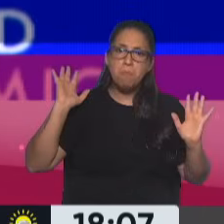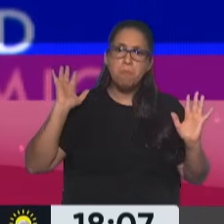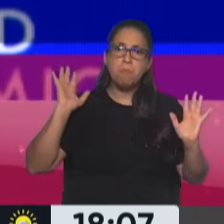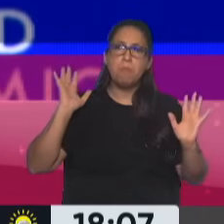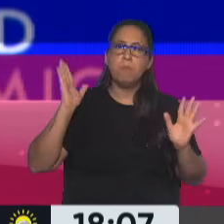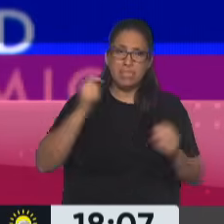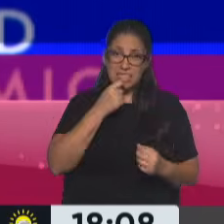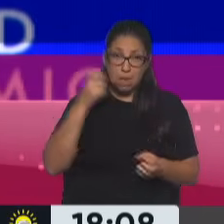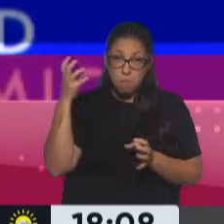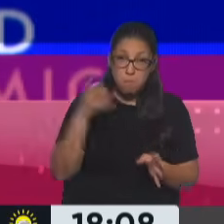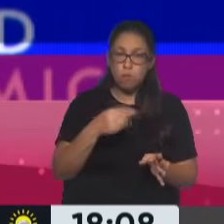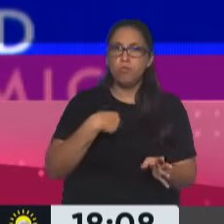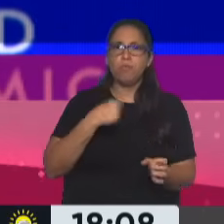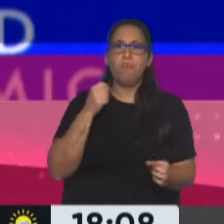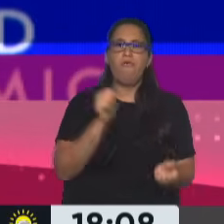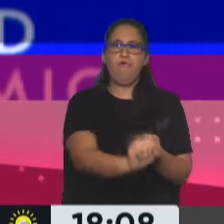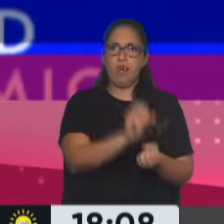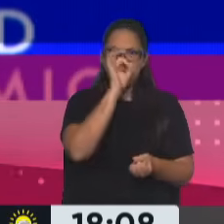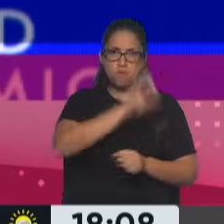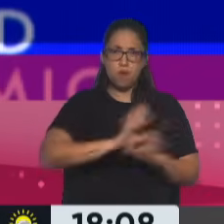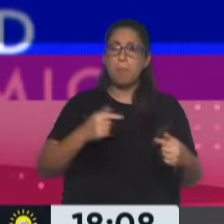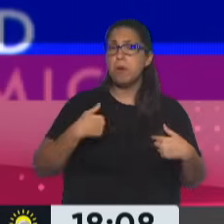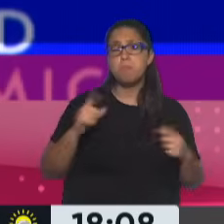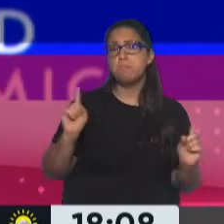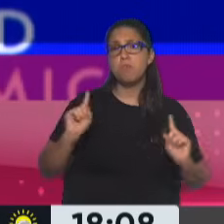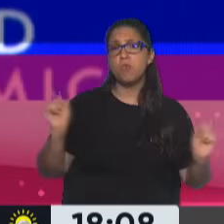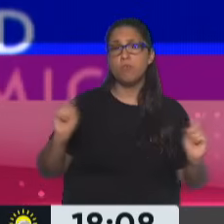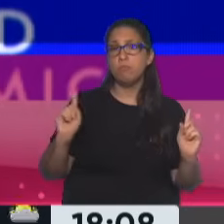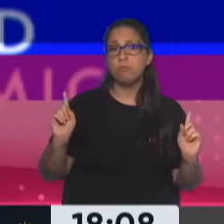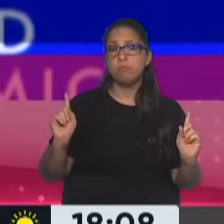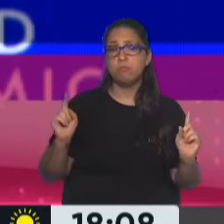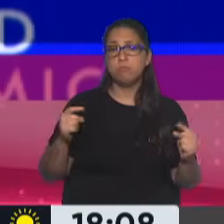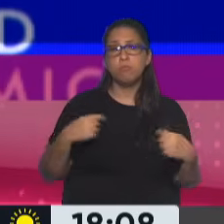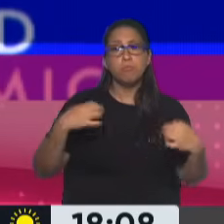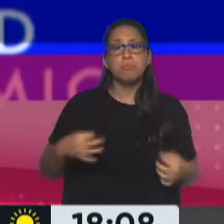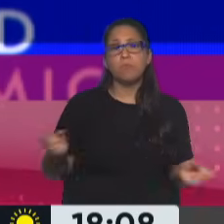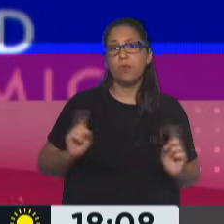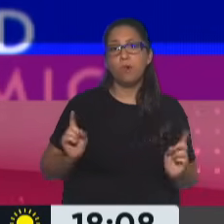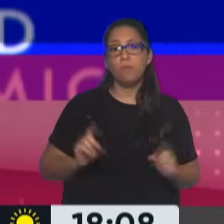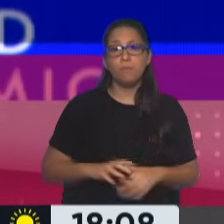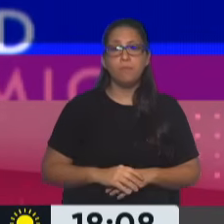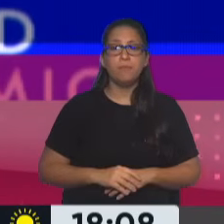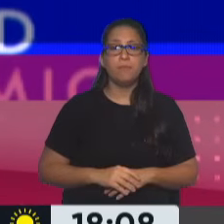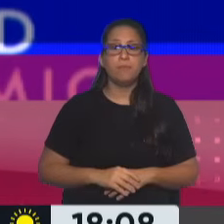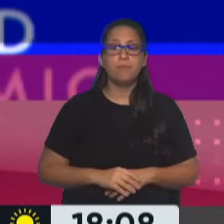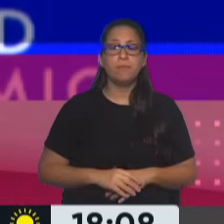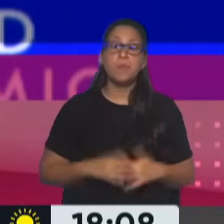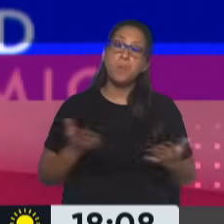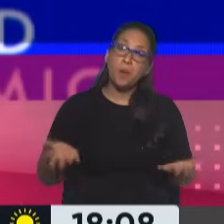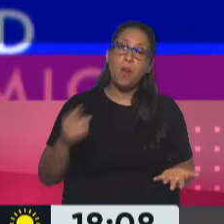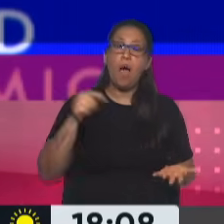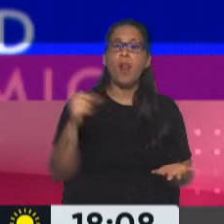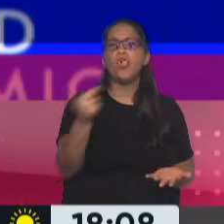frankly, unstoppable. But I won't do that. Okay? Now everyone's saying, oh,